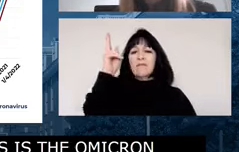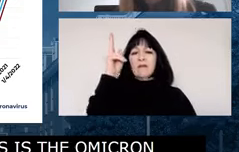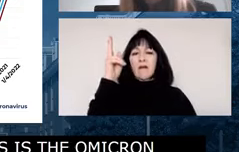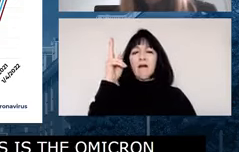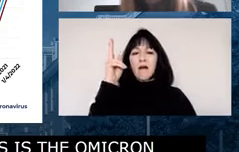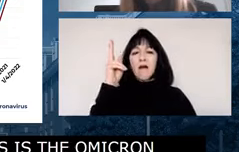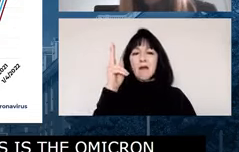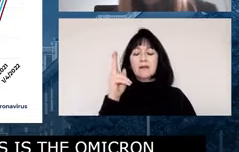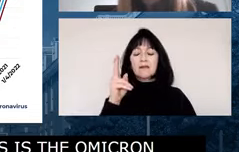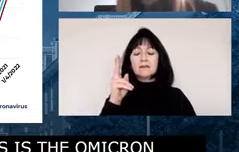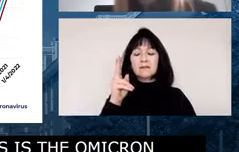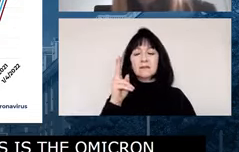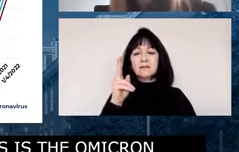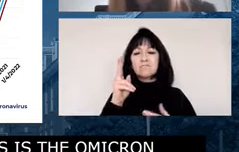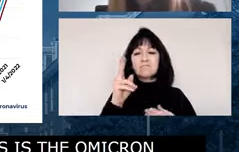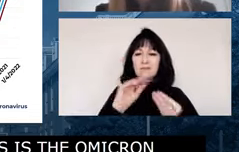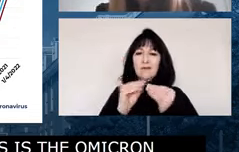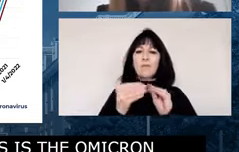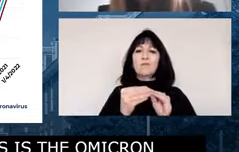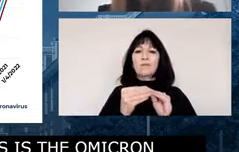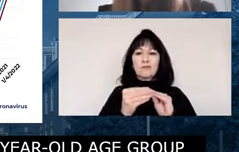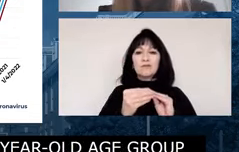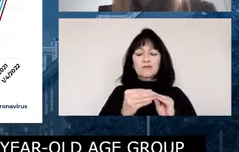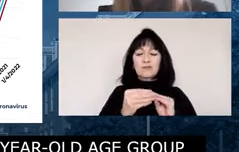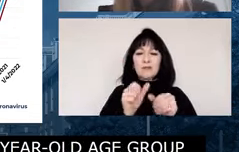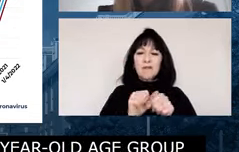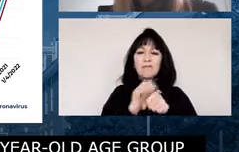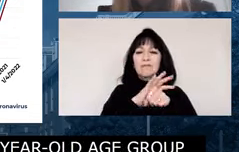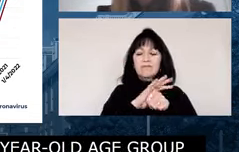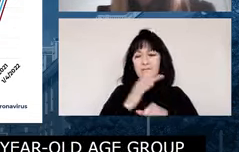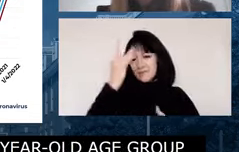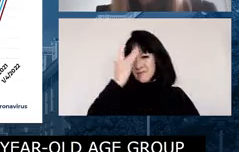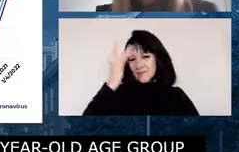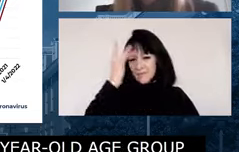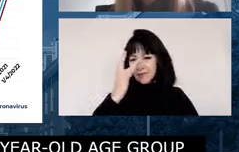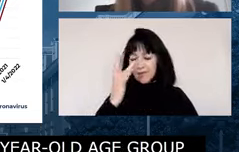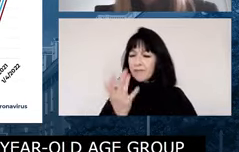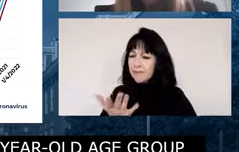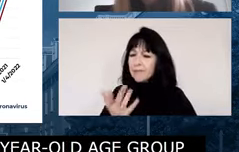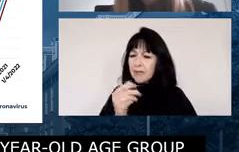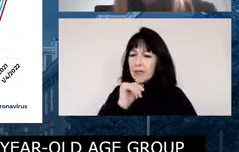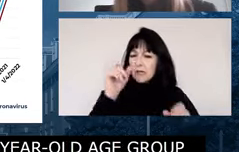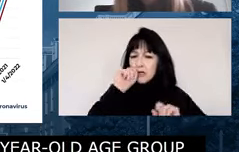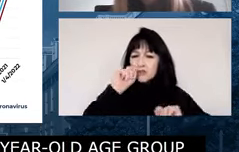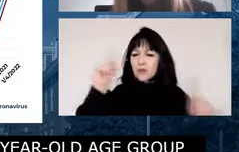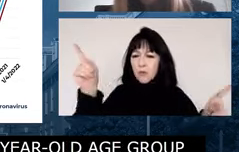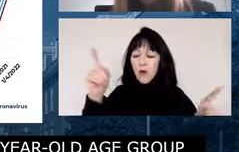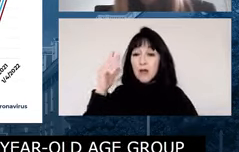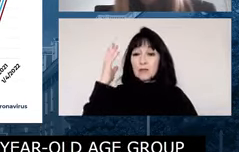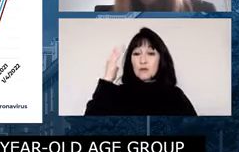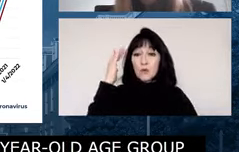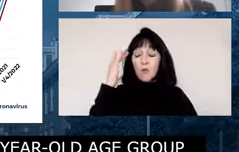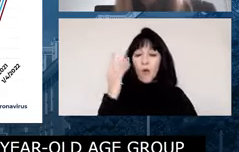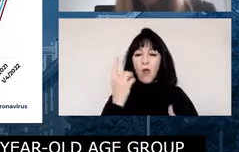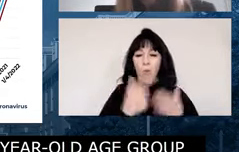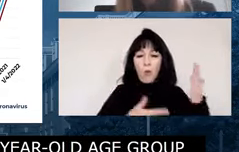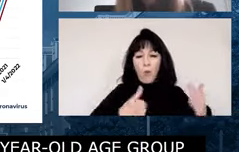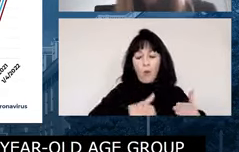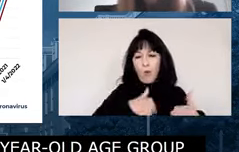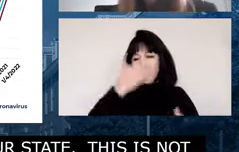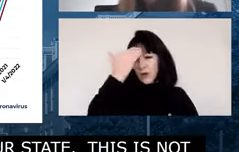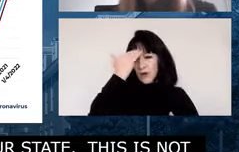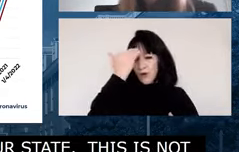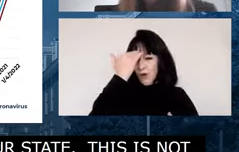entirely surprising if you look at the vaccination rates for these age groups and incorporate what we know about the spread of